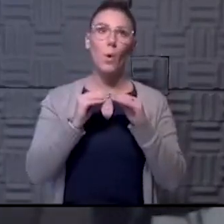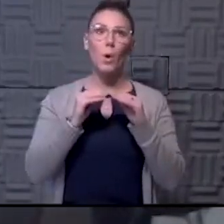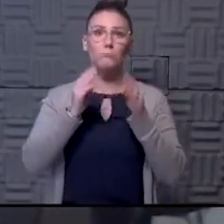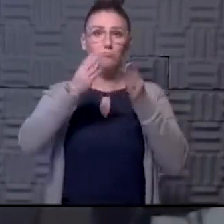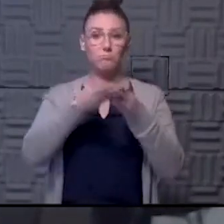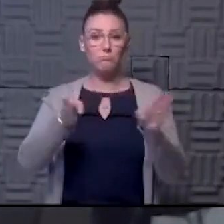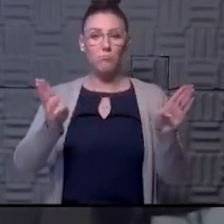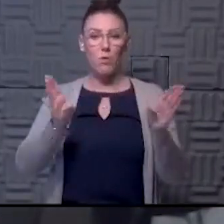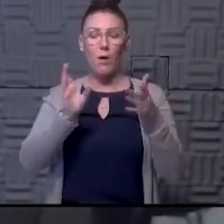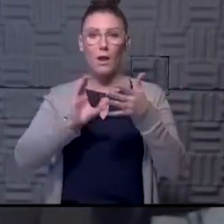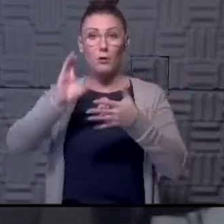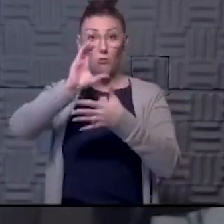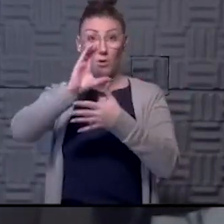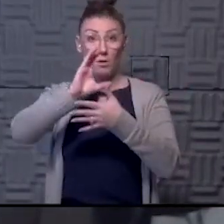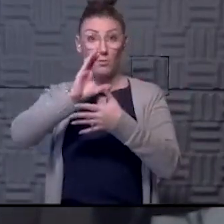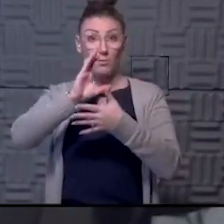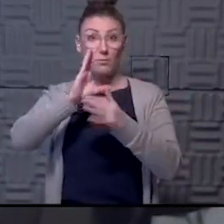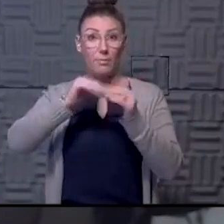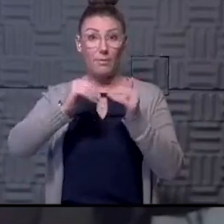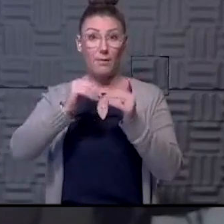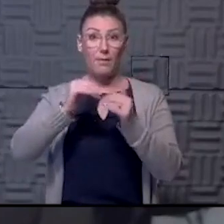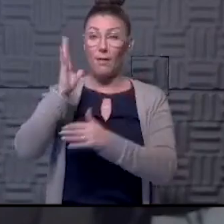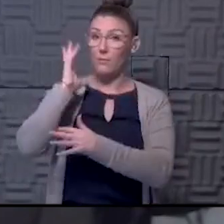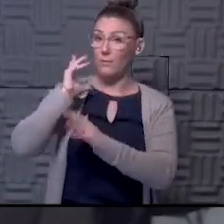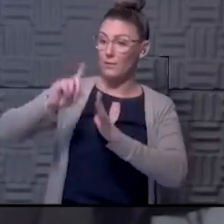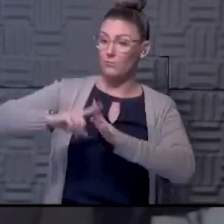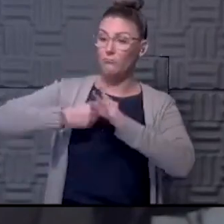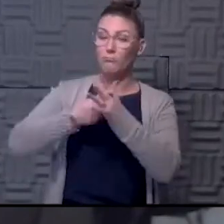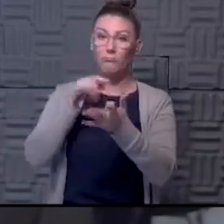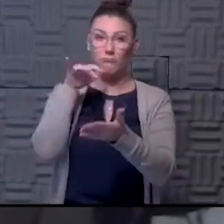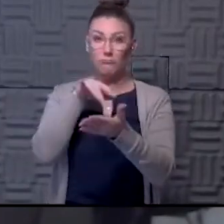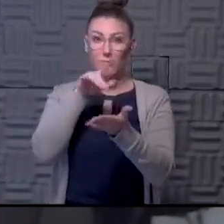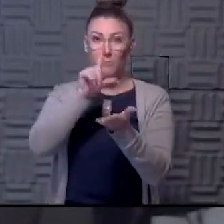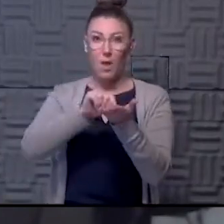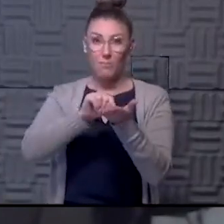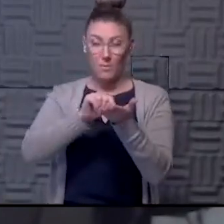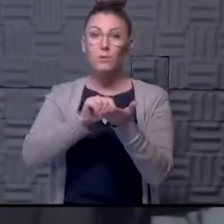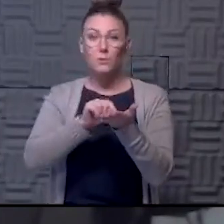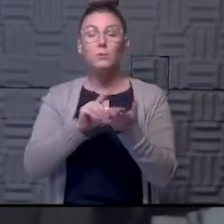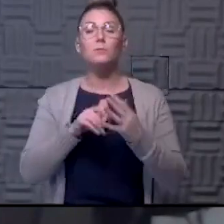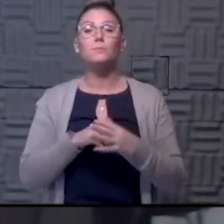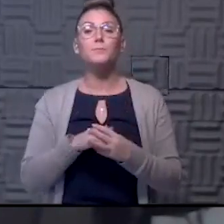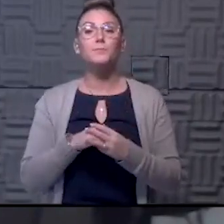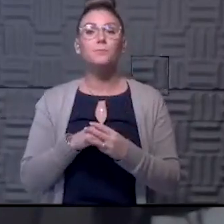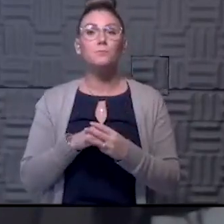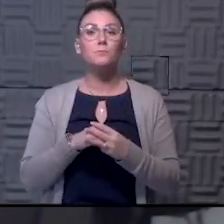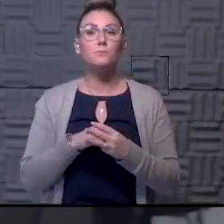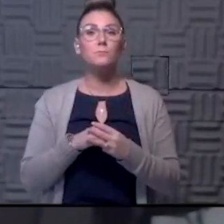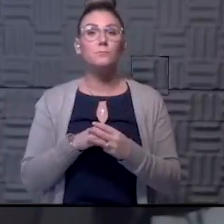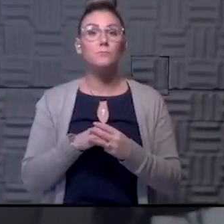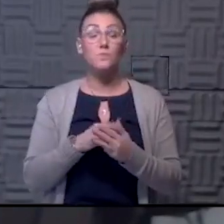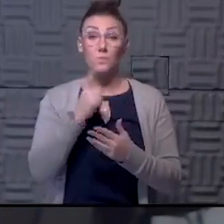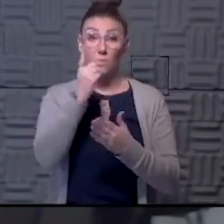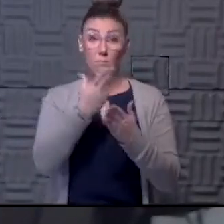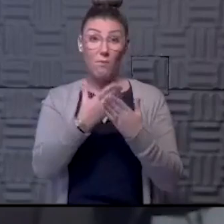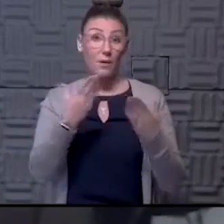broad criteria than the initial studies did that were published. And, one thing is we are